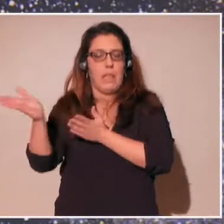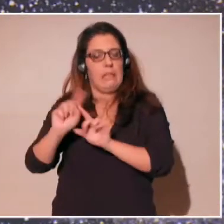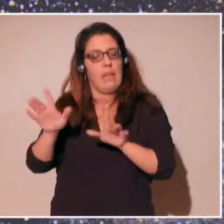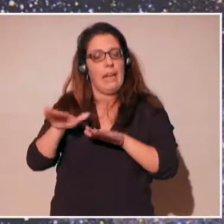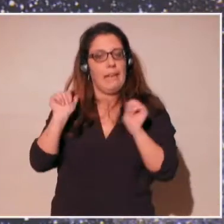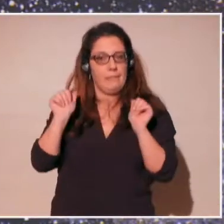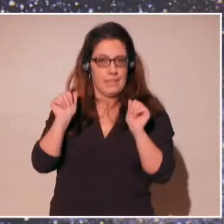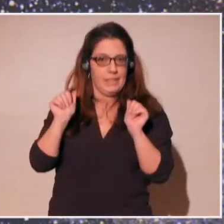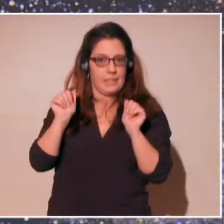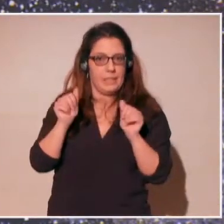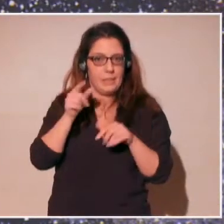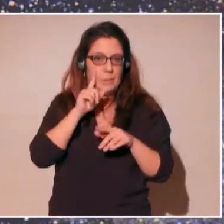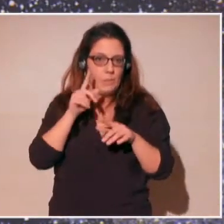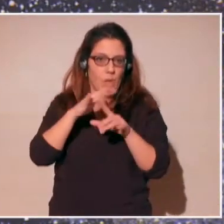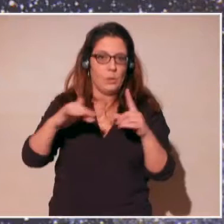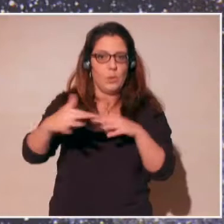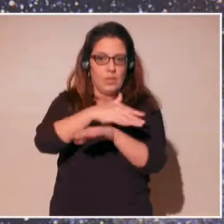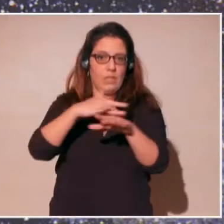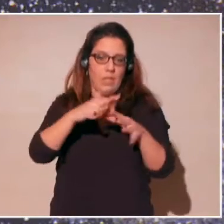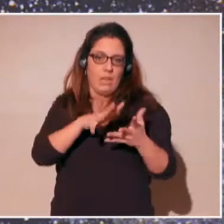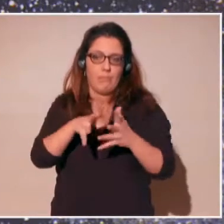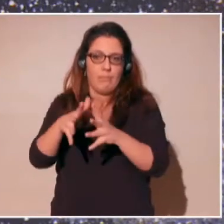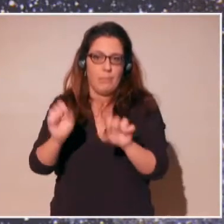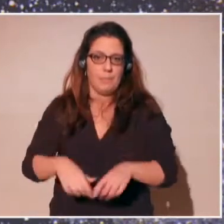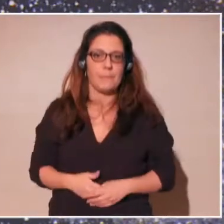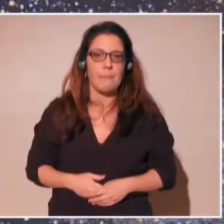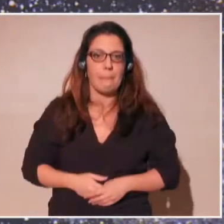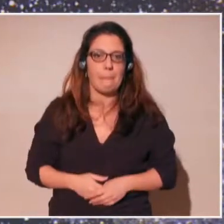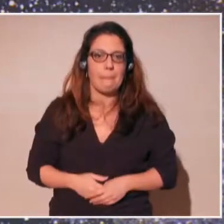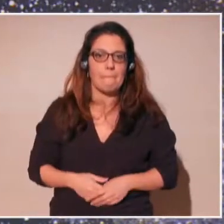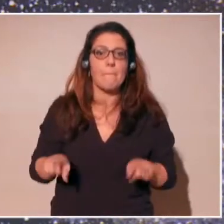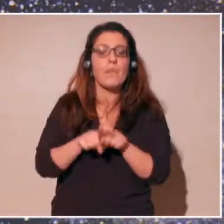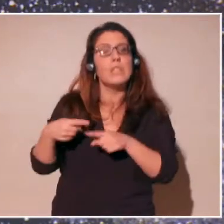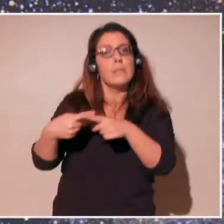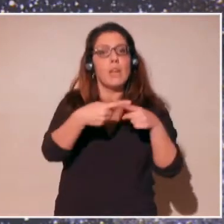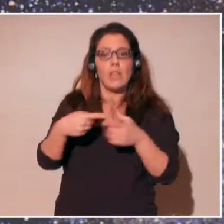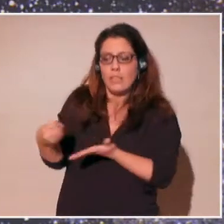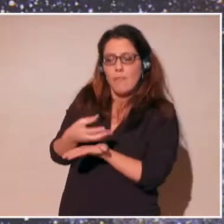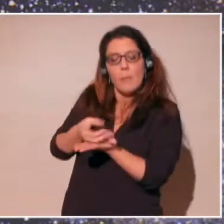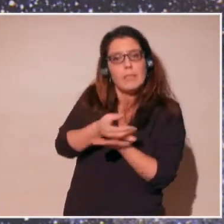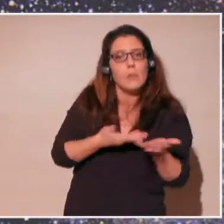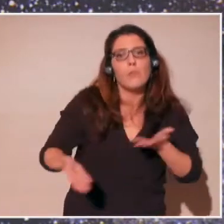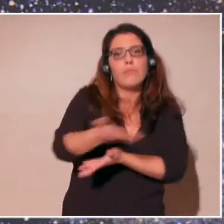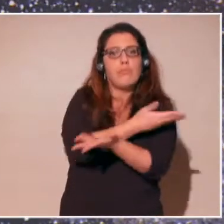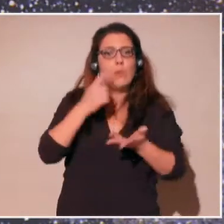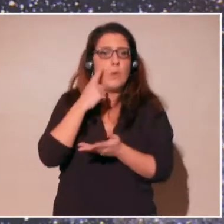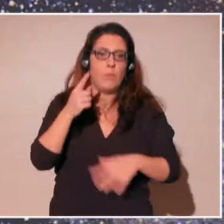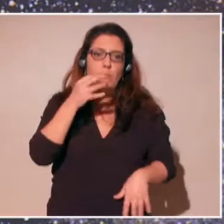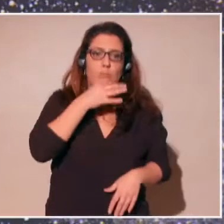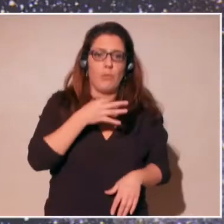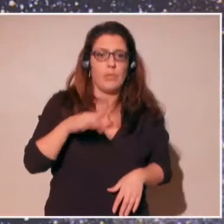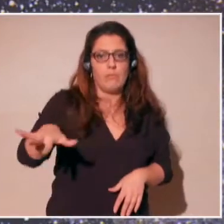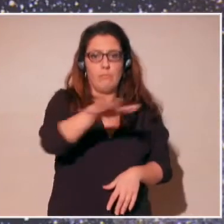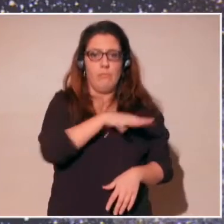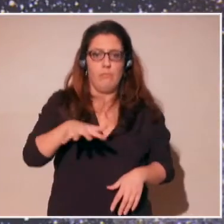don't repeat the past. When we talk about sharing, we also talk about sharing the data. It's a